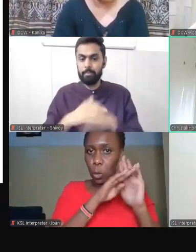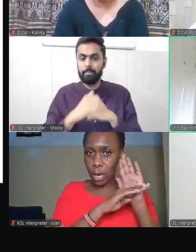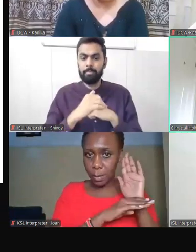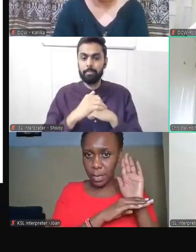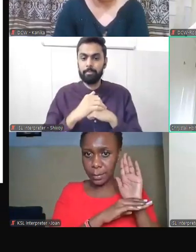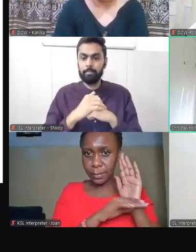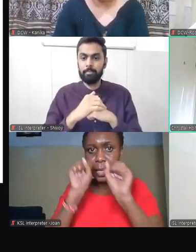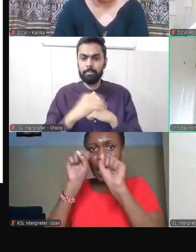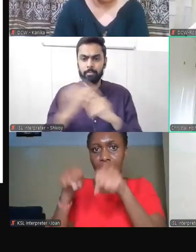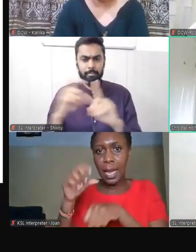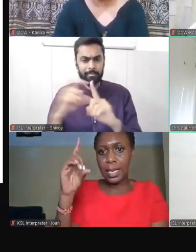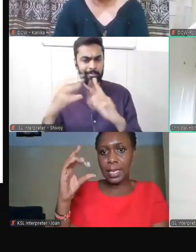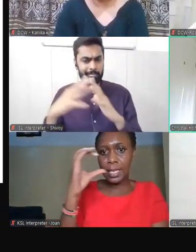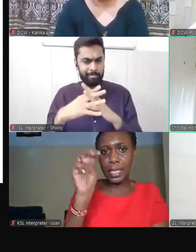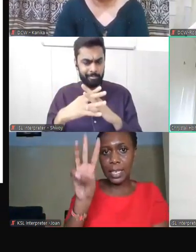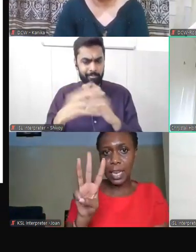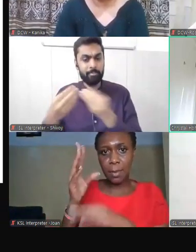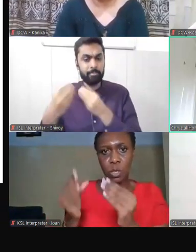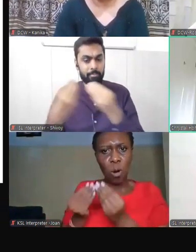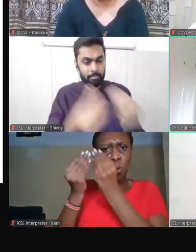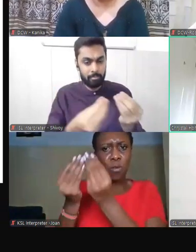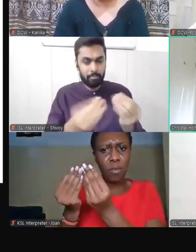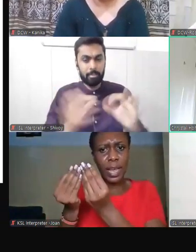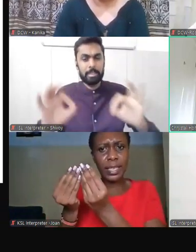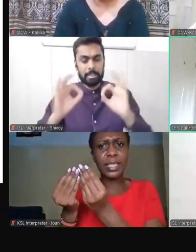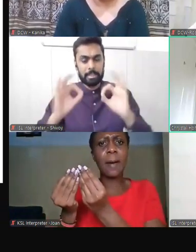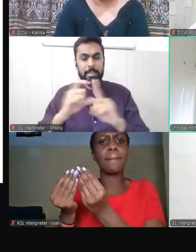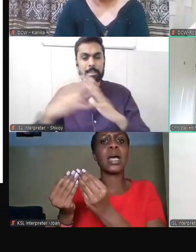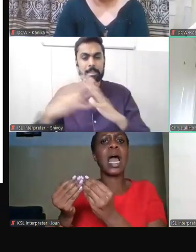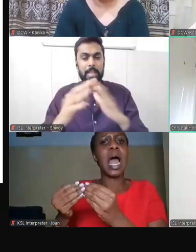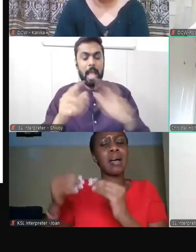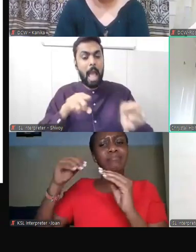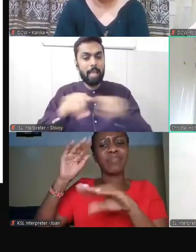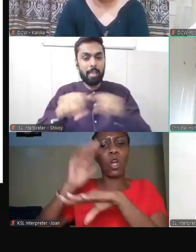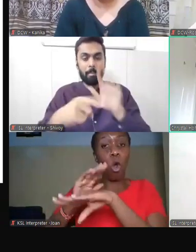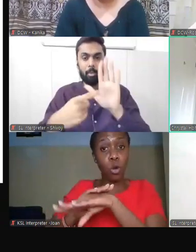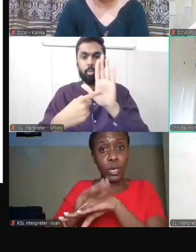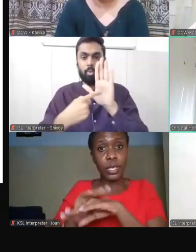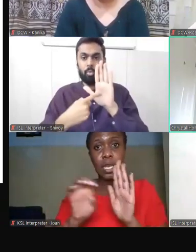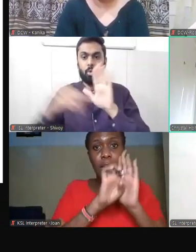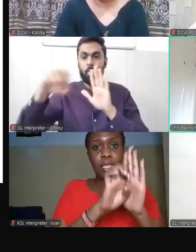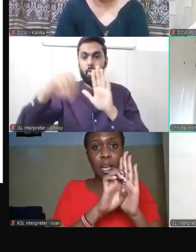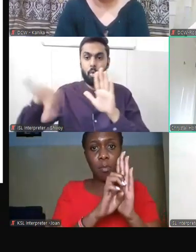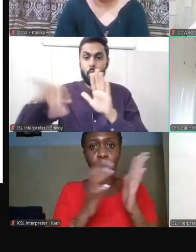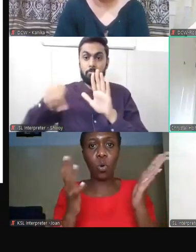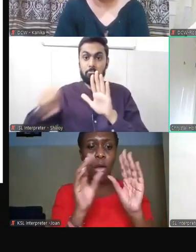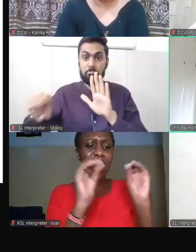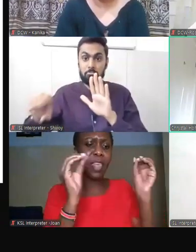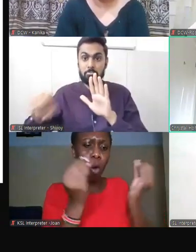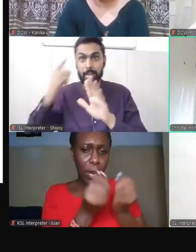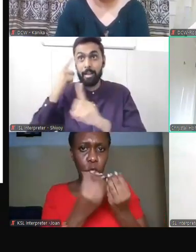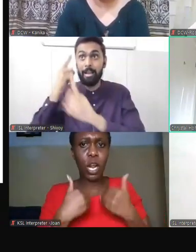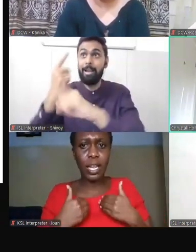Can DCW provide some concrete examples of where organisations have been well-intentioned